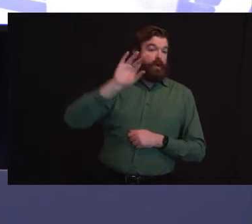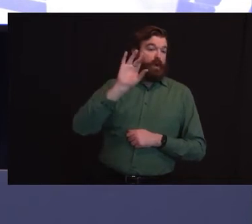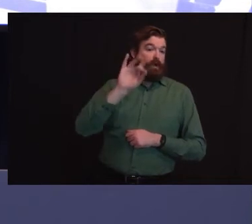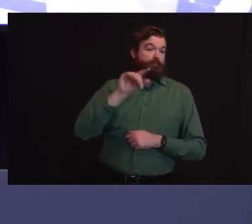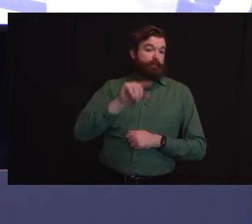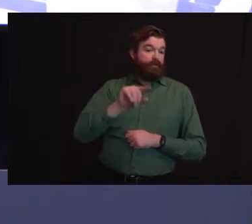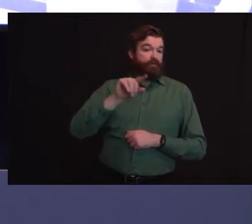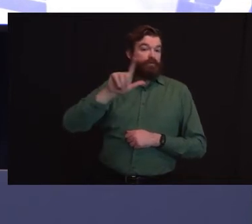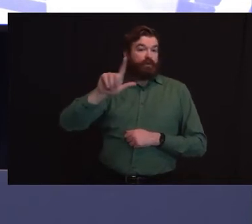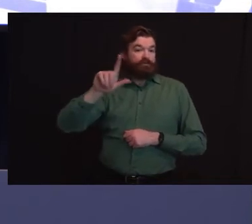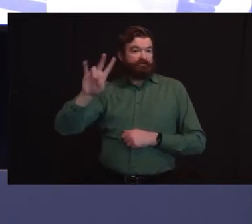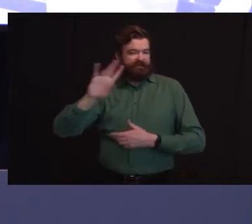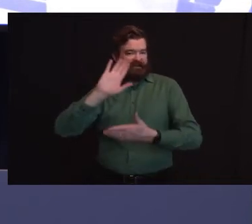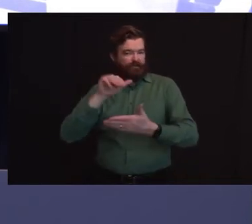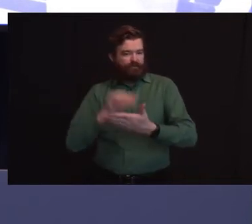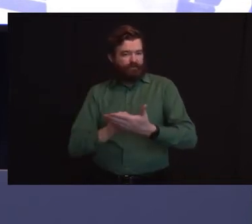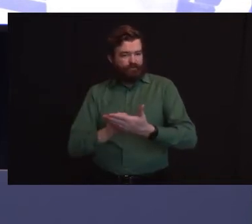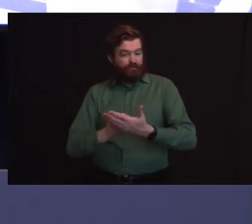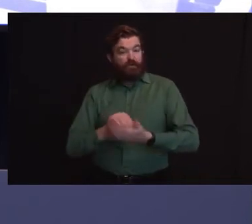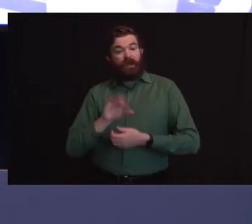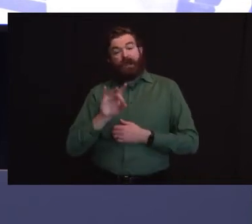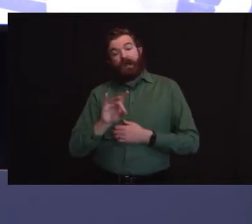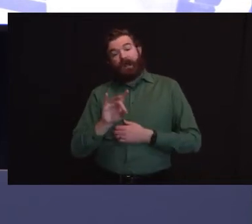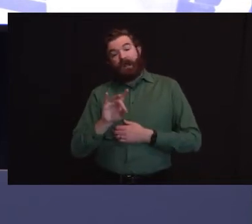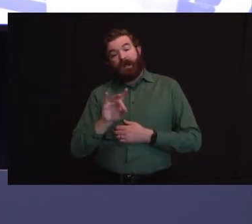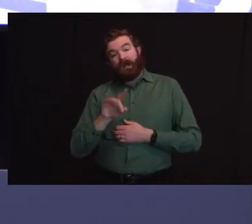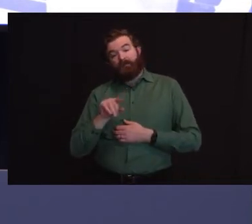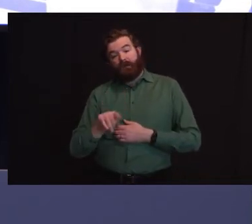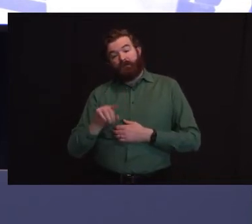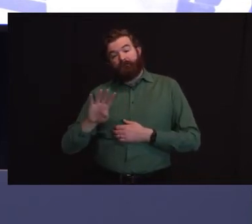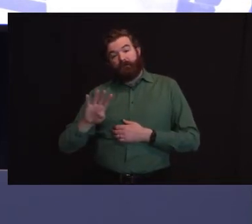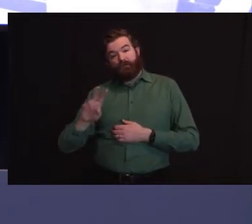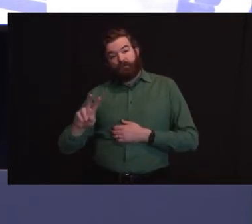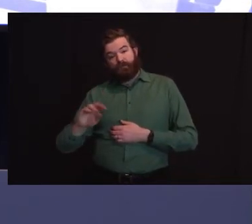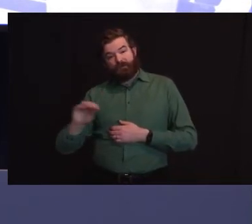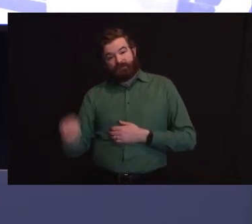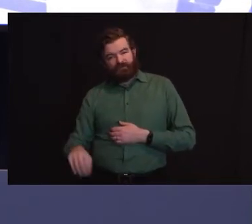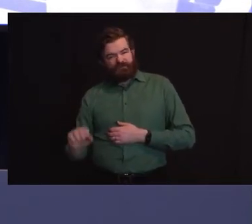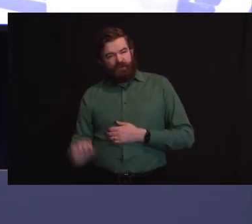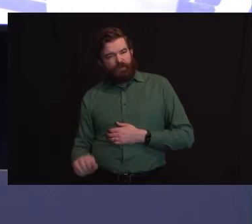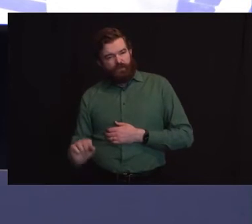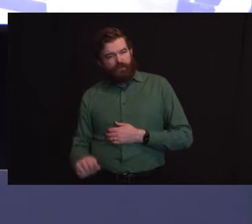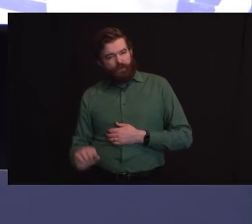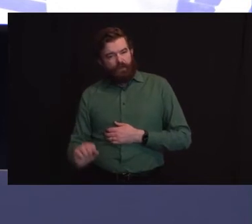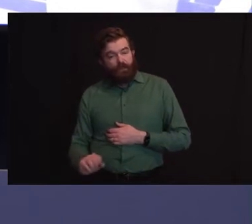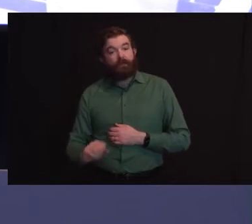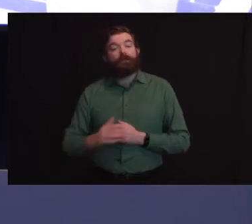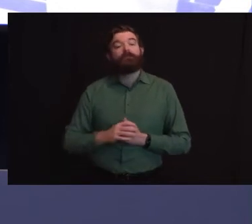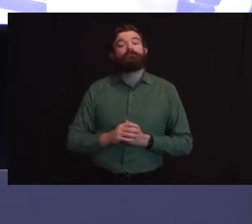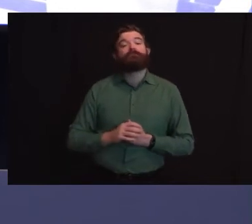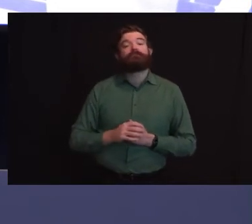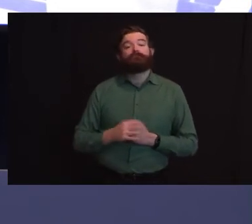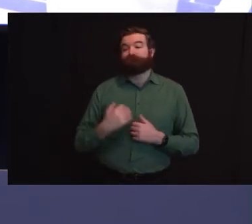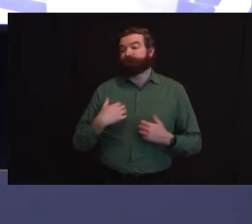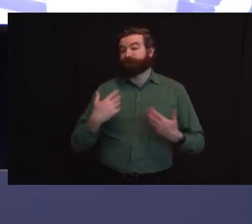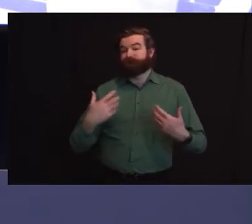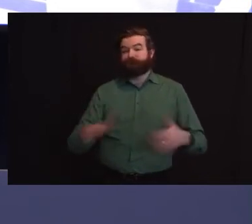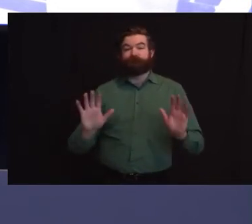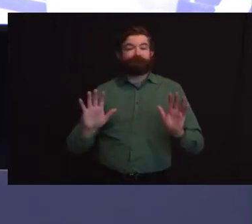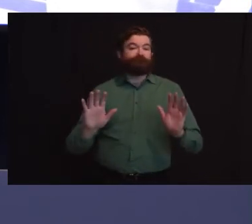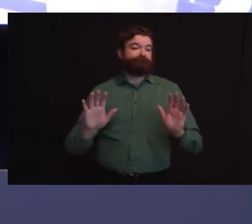8.27% for Central, and 8.42% for South. That concludes the department's daily